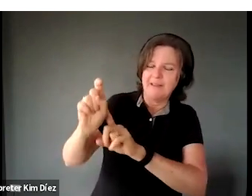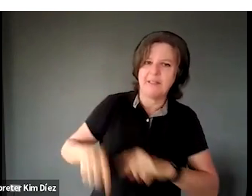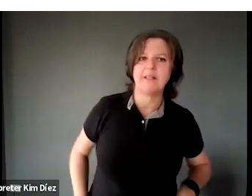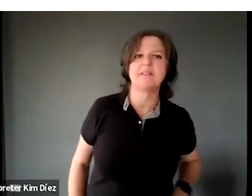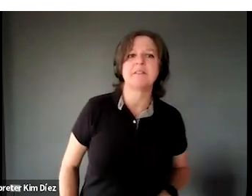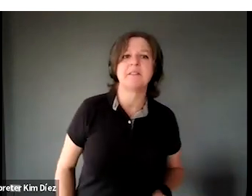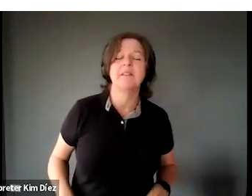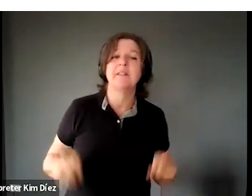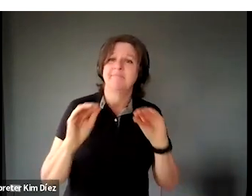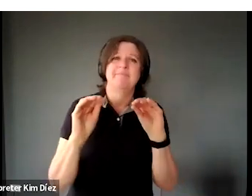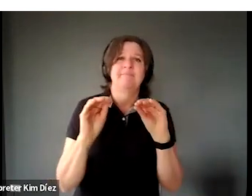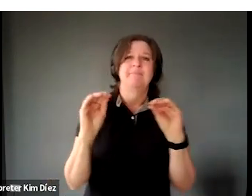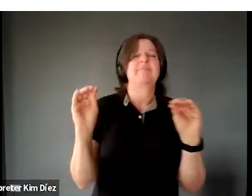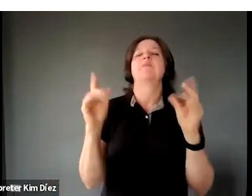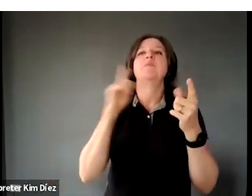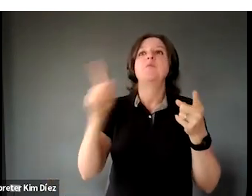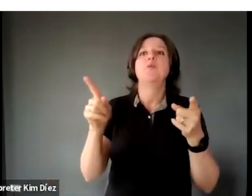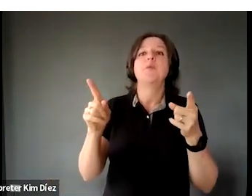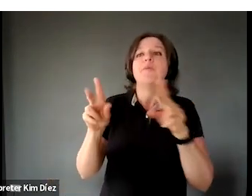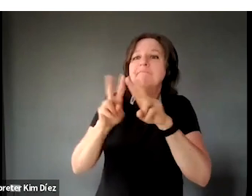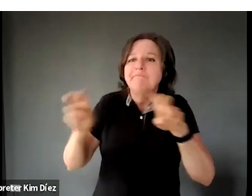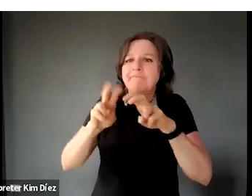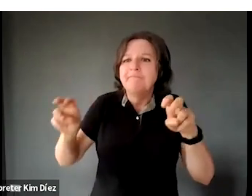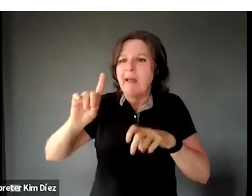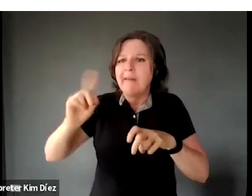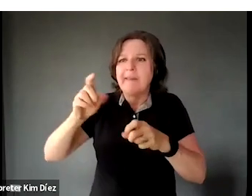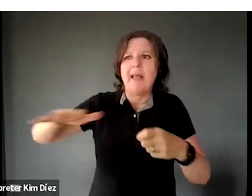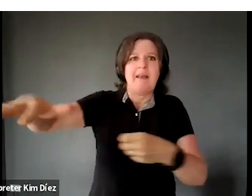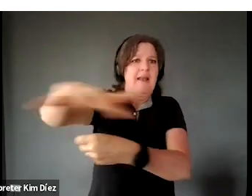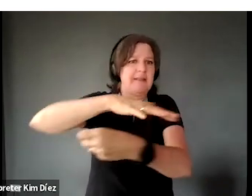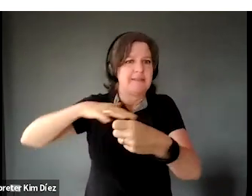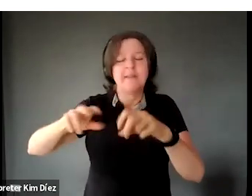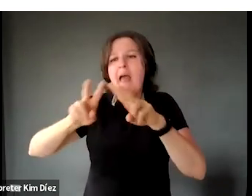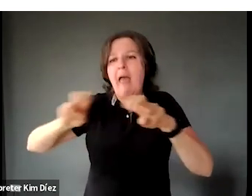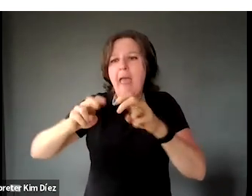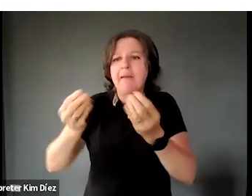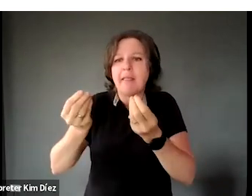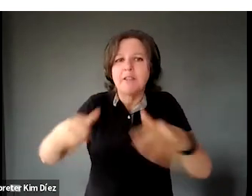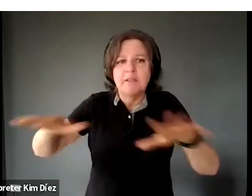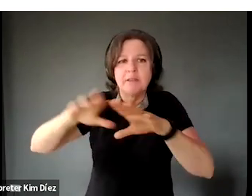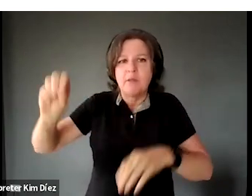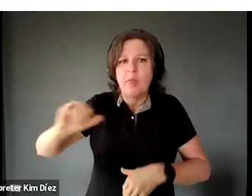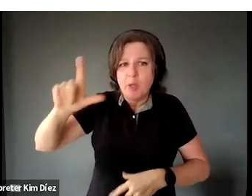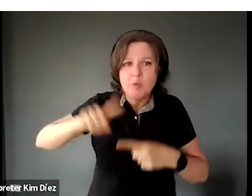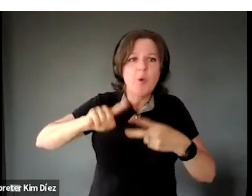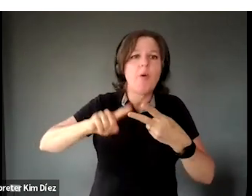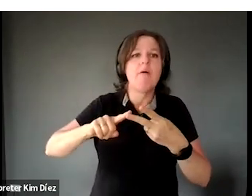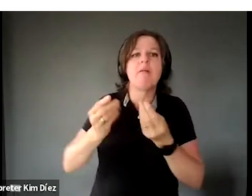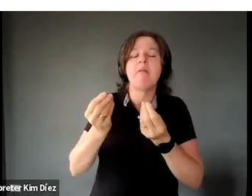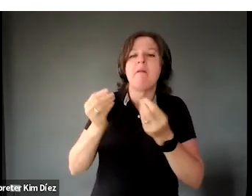diagnostic stage. There is nothing more important to be able to do a diagnostic of the area, whether it's